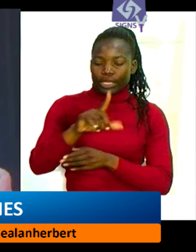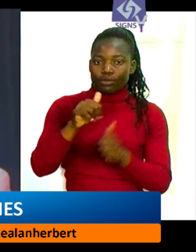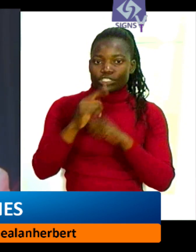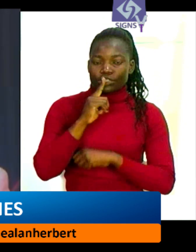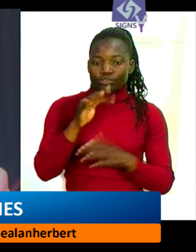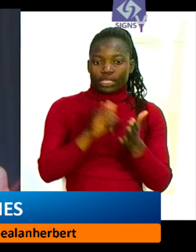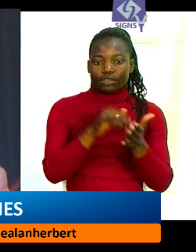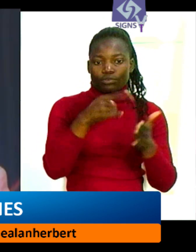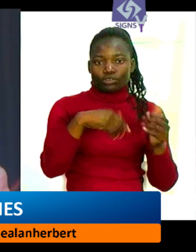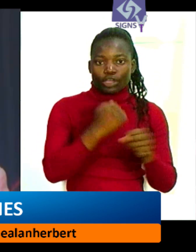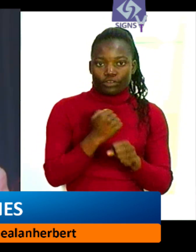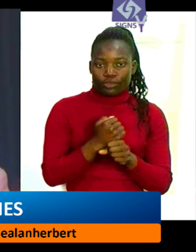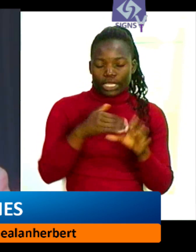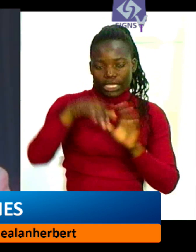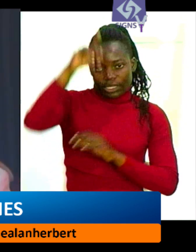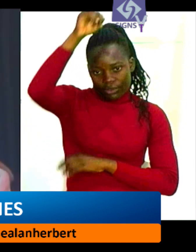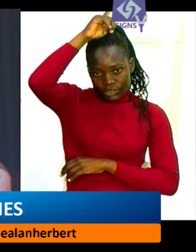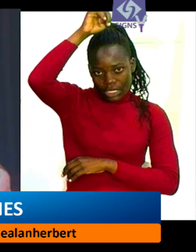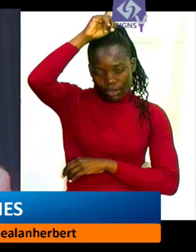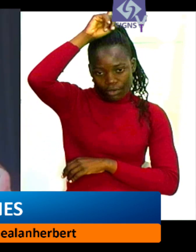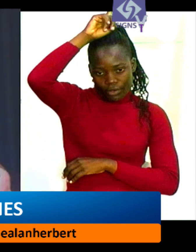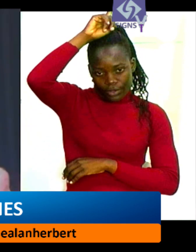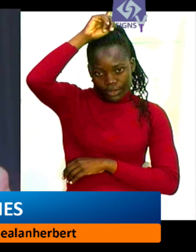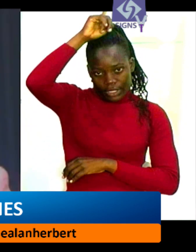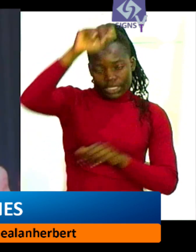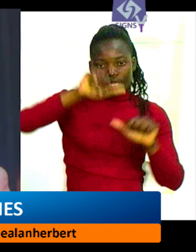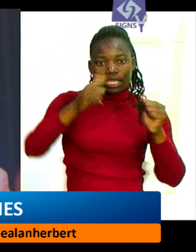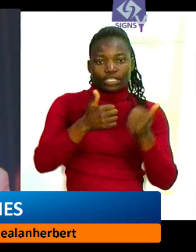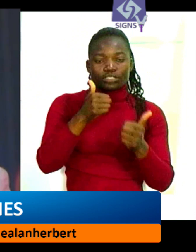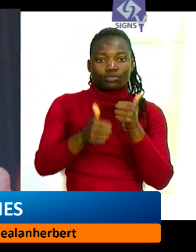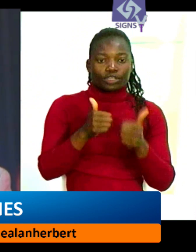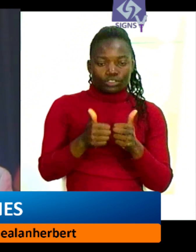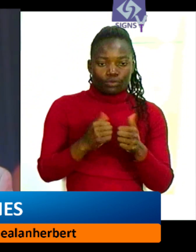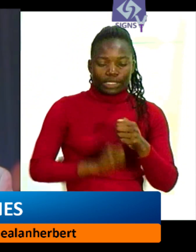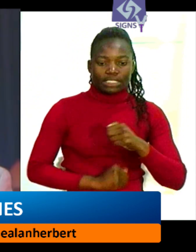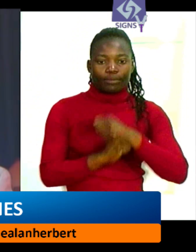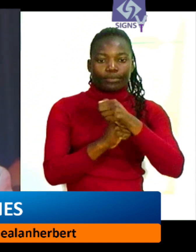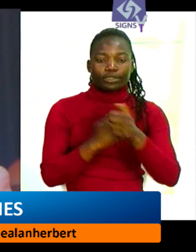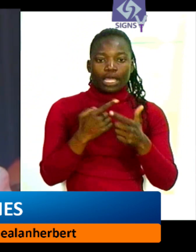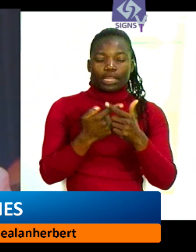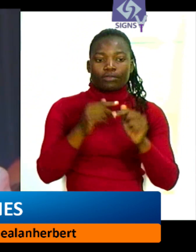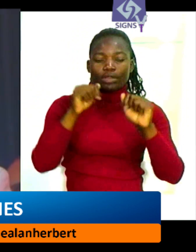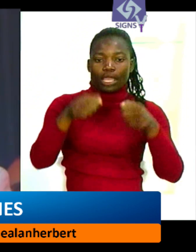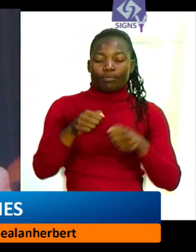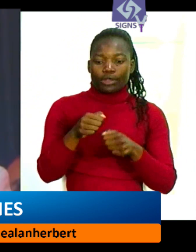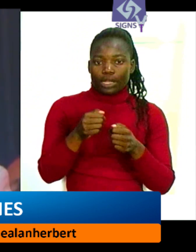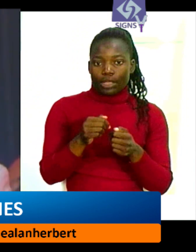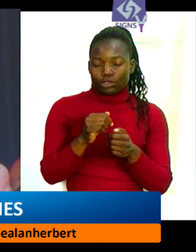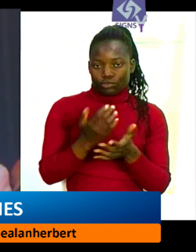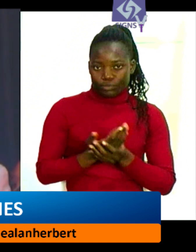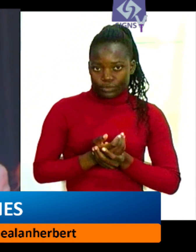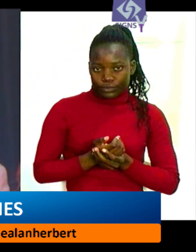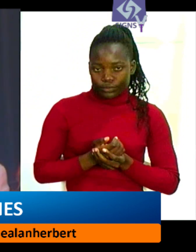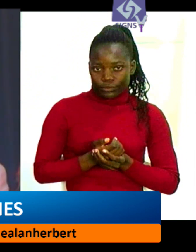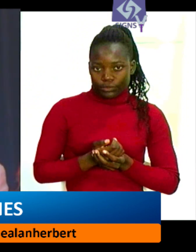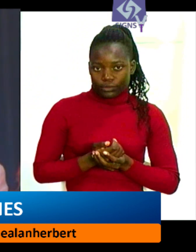ambaye itahakisha kwamba yale mnafanya kule mashinani agency ambayo itahusika naye